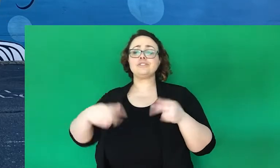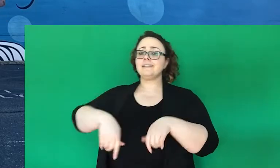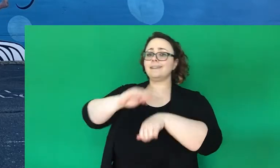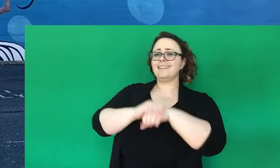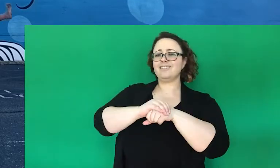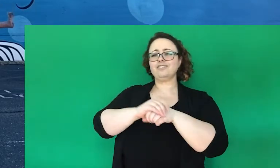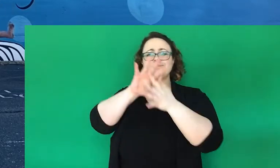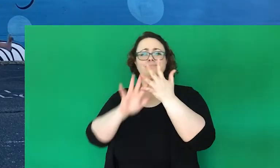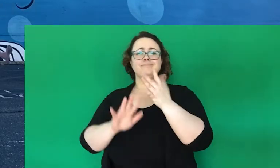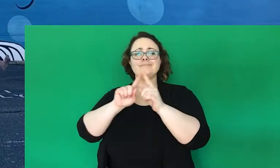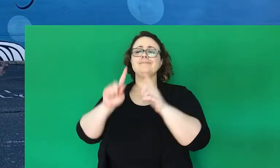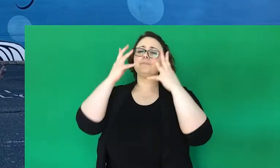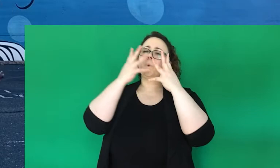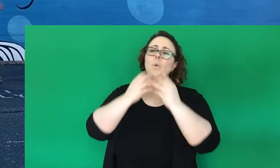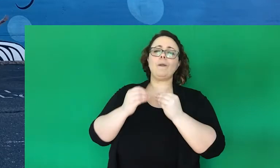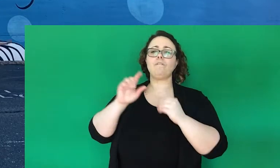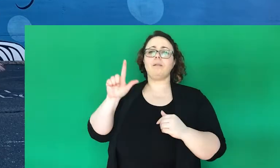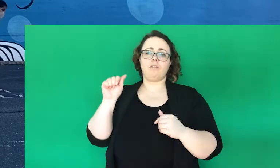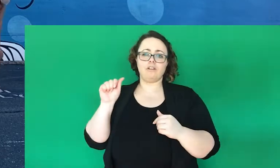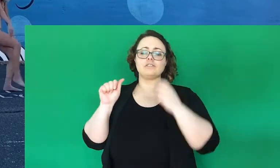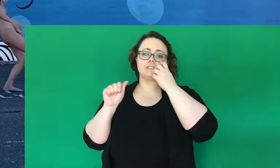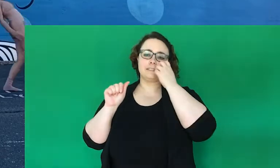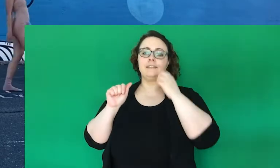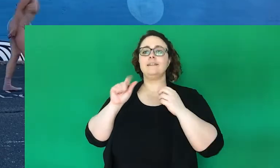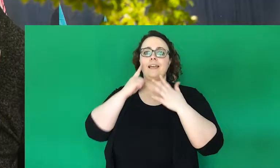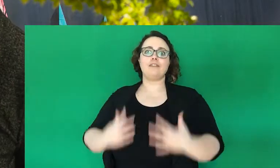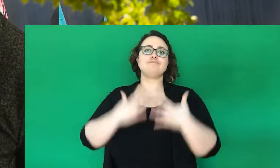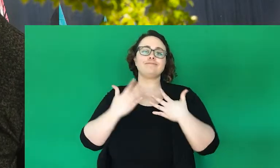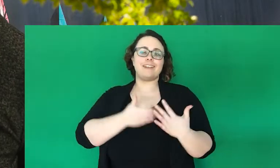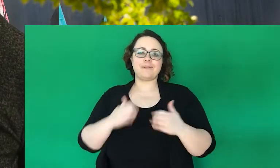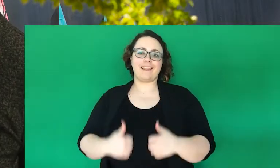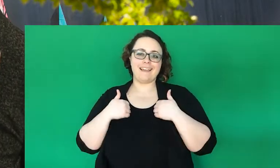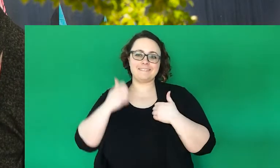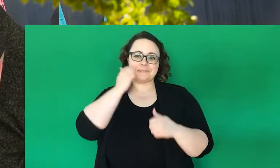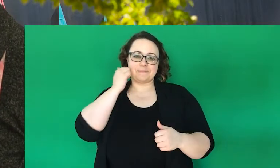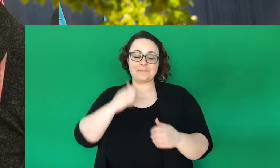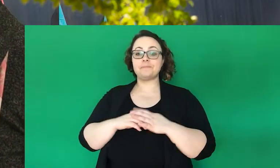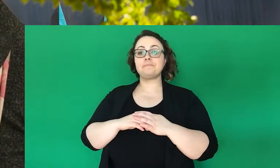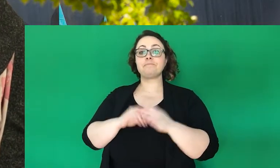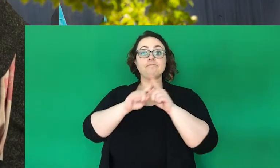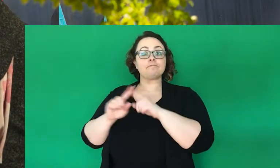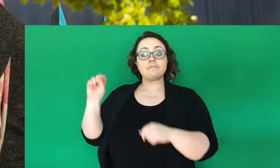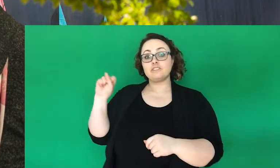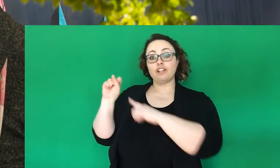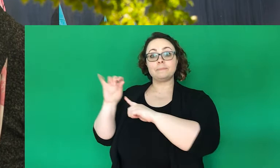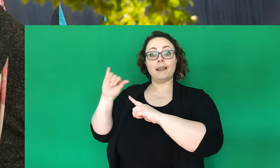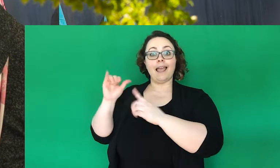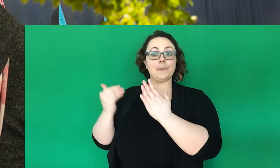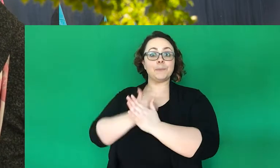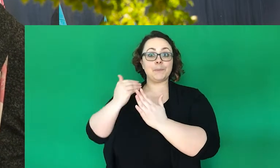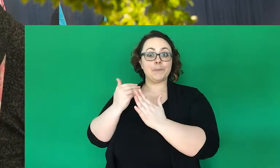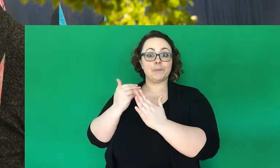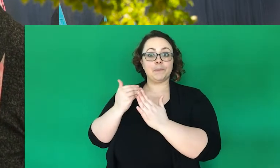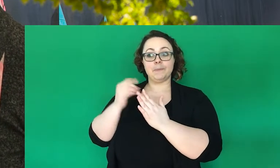history and English, and all those beautiful liberal arts that enliven our lives. So scholarships,